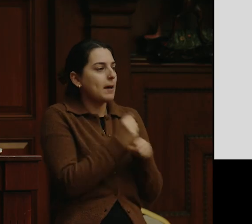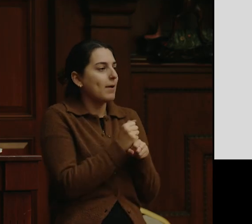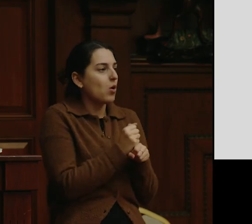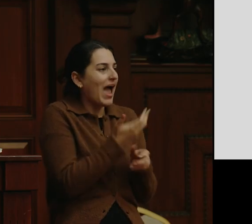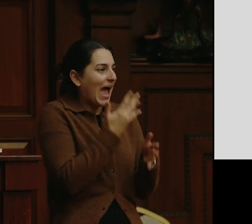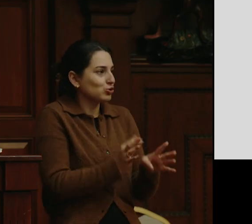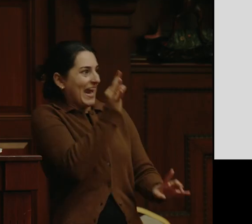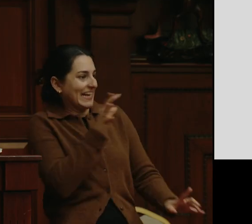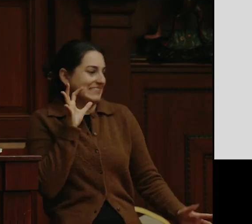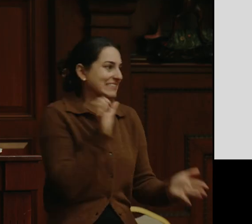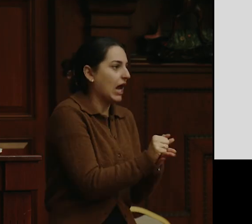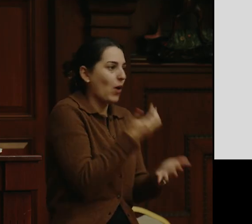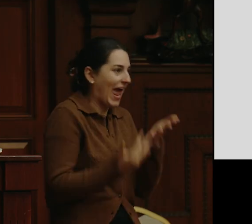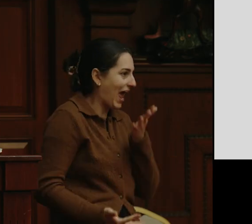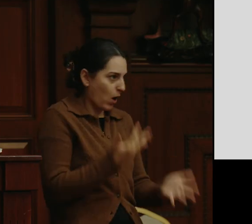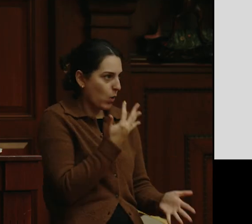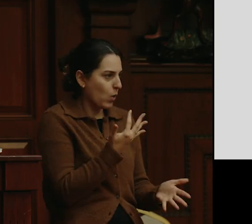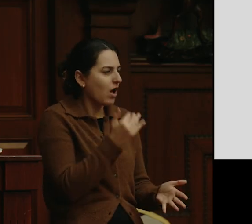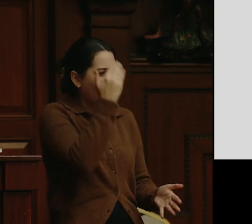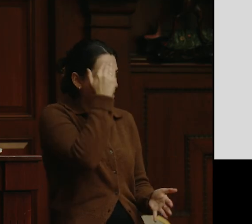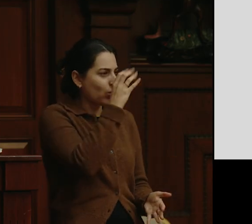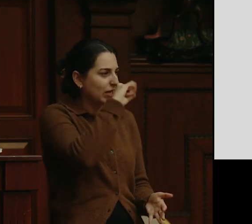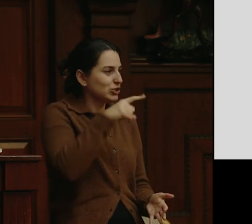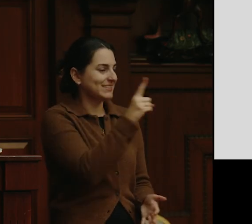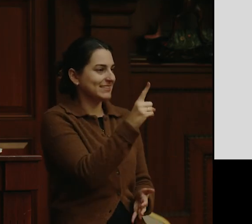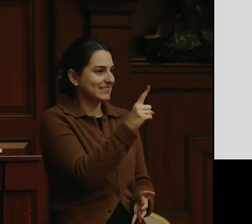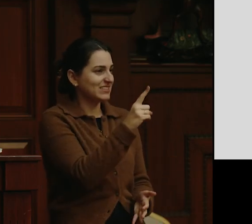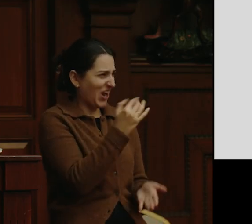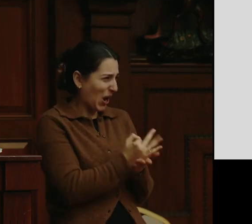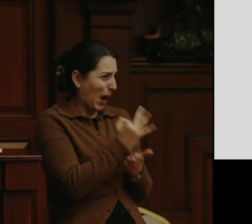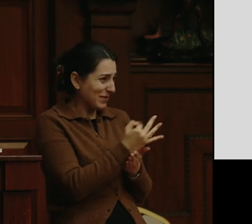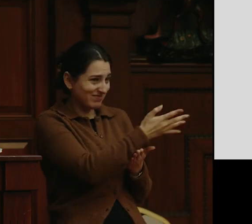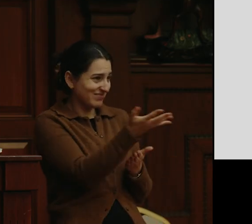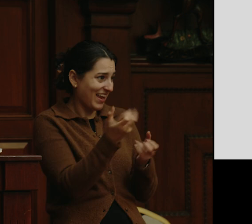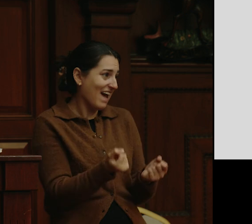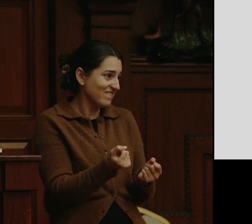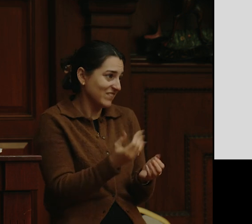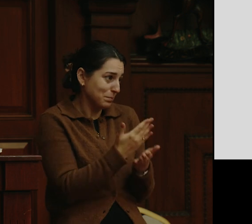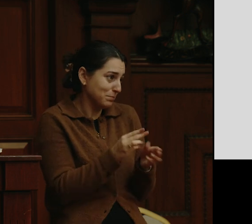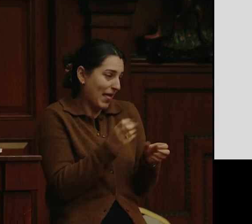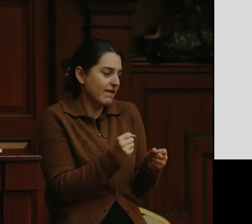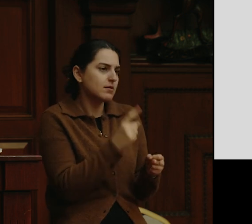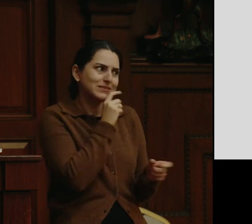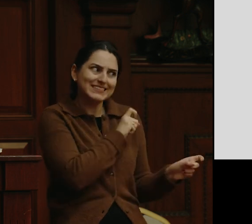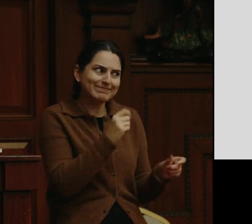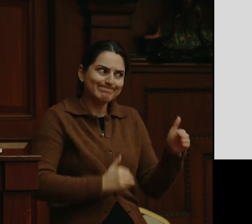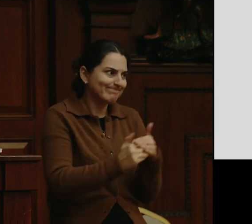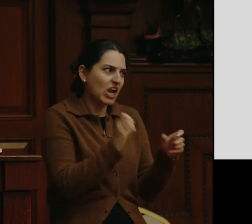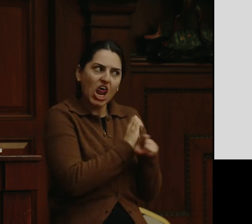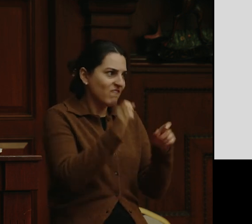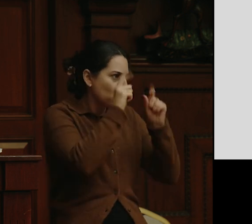getting a diagnosis. So despite Sjögren's disease being a relatively common condition, there is limited